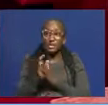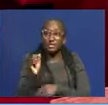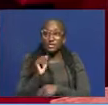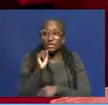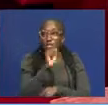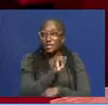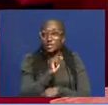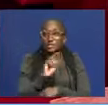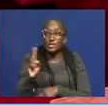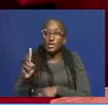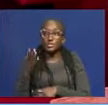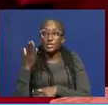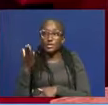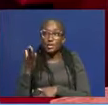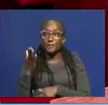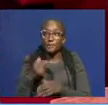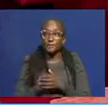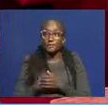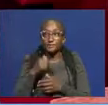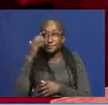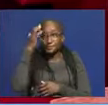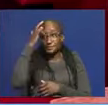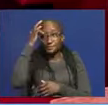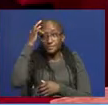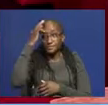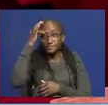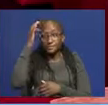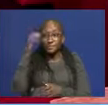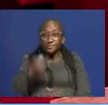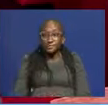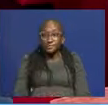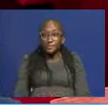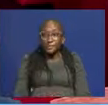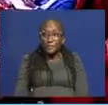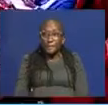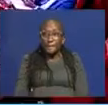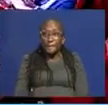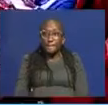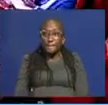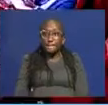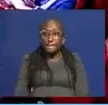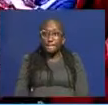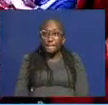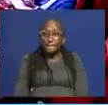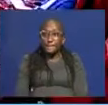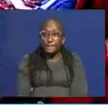Nairobi, Senator Sifuna, is here. We can. Senator Crystal.